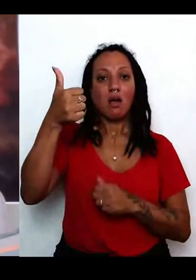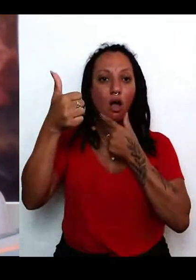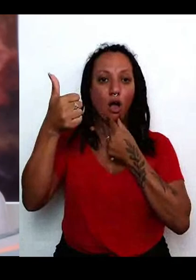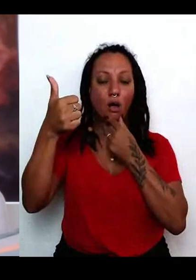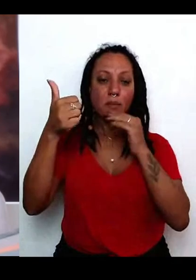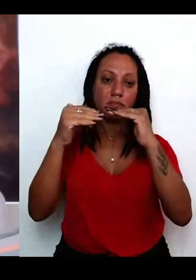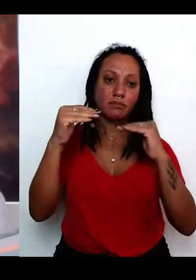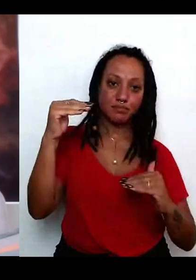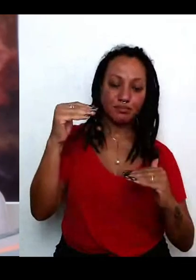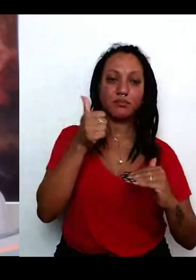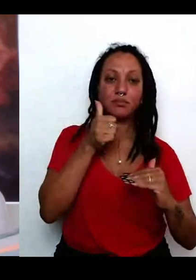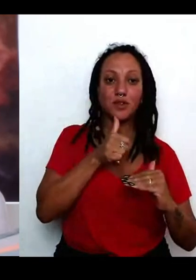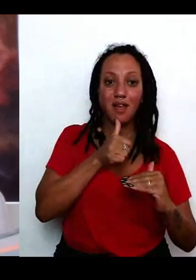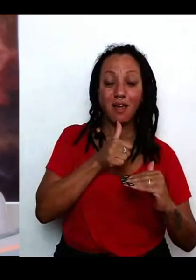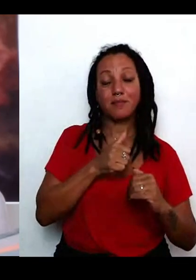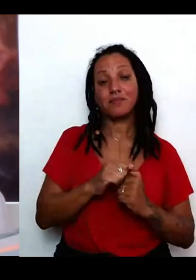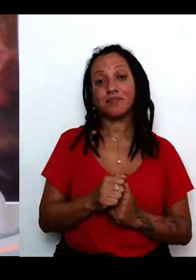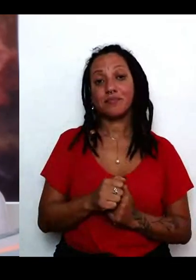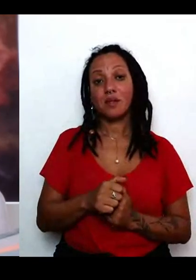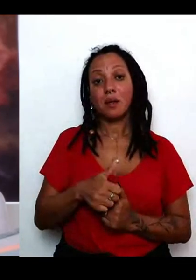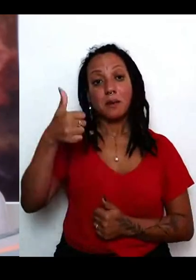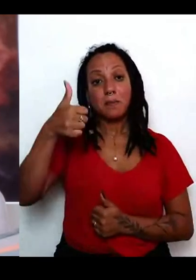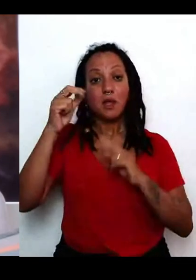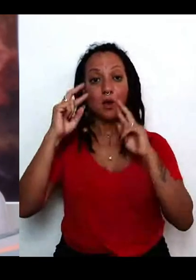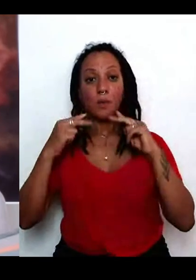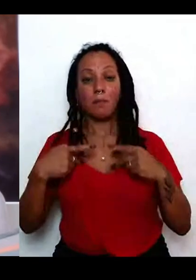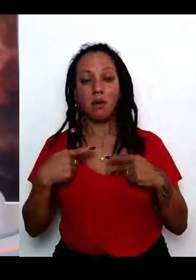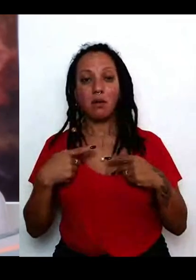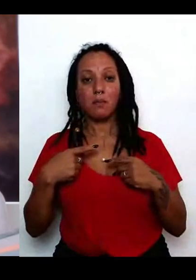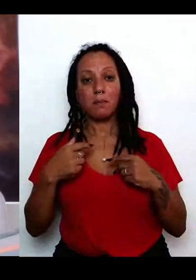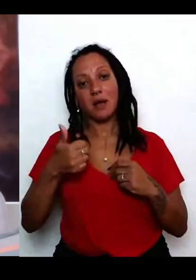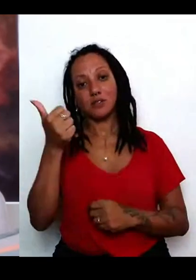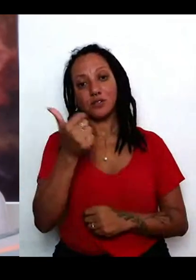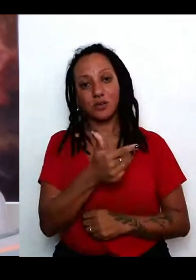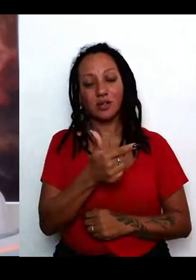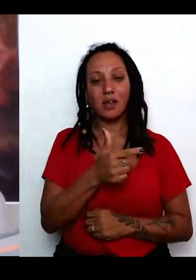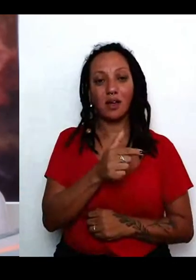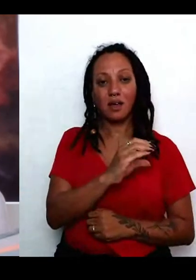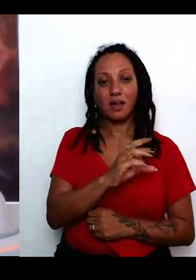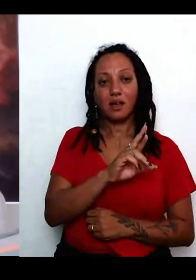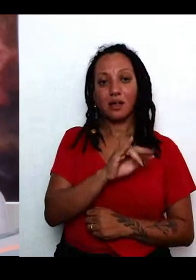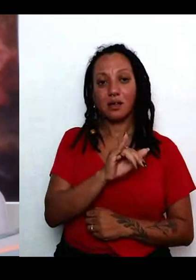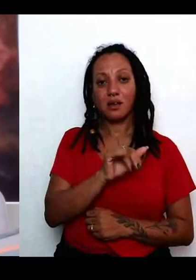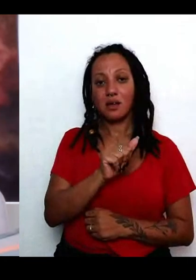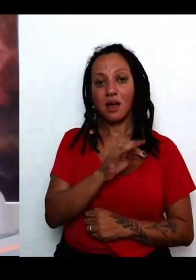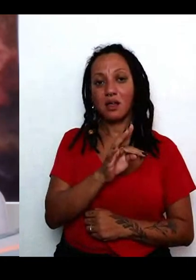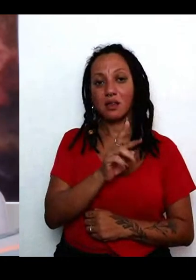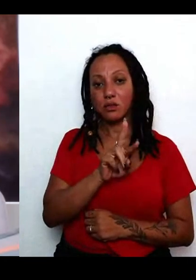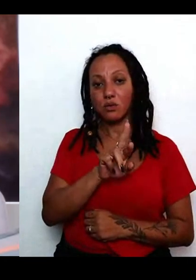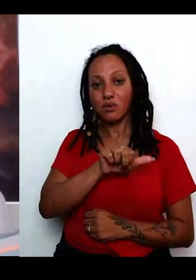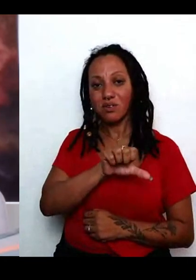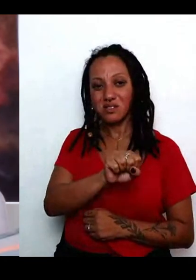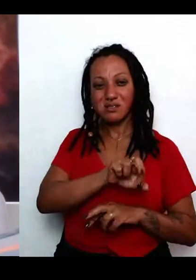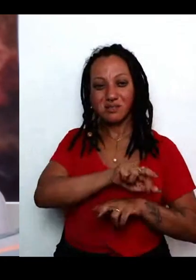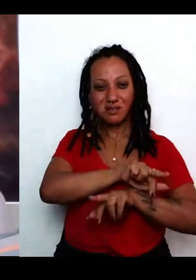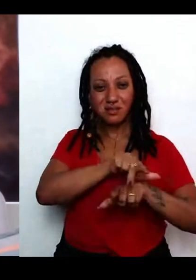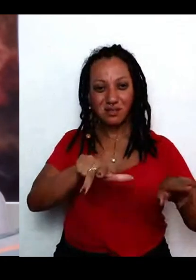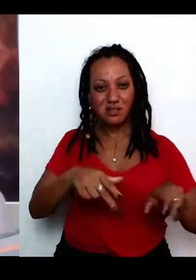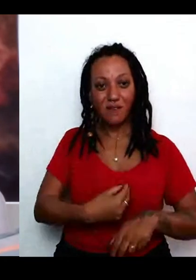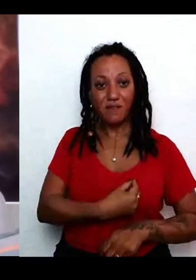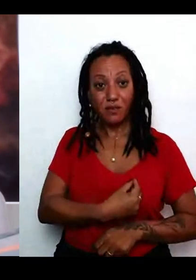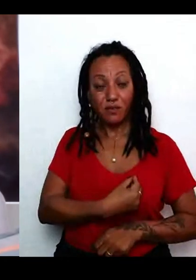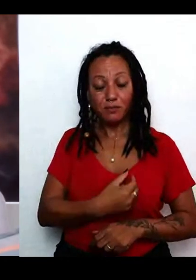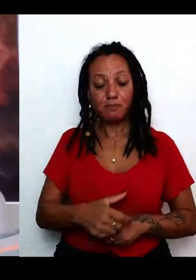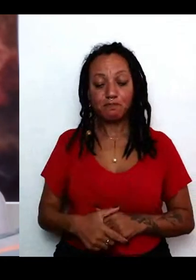like at the top is a very small pyramid of white people and it's that structure of dominance on the